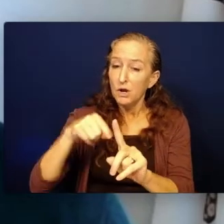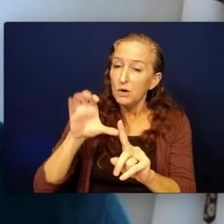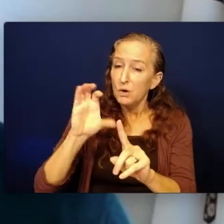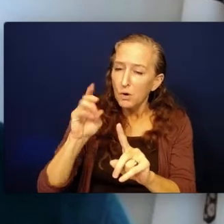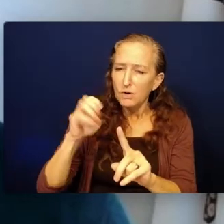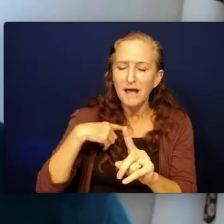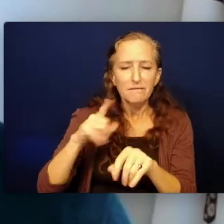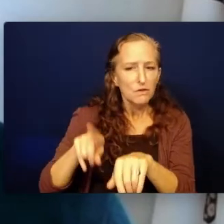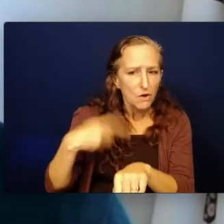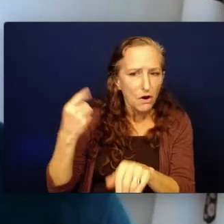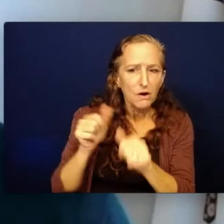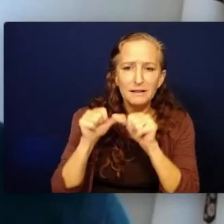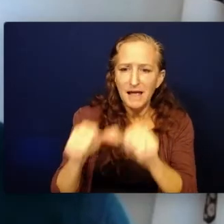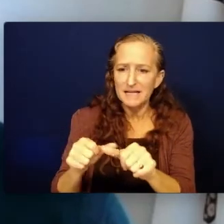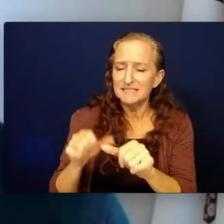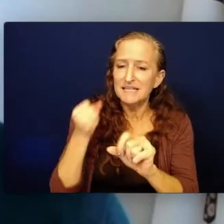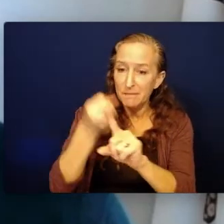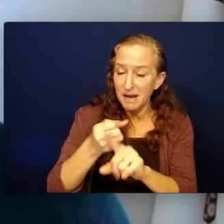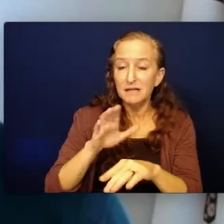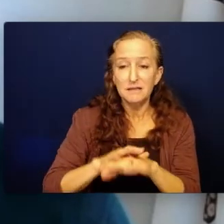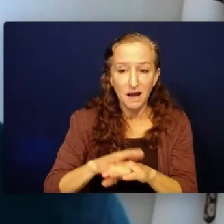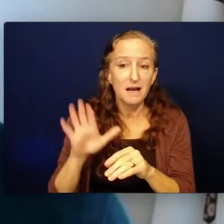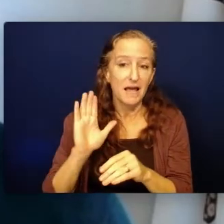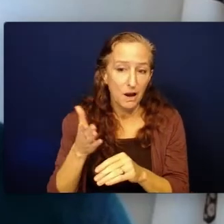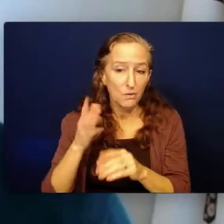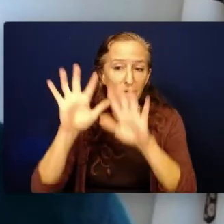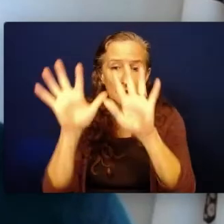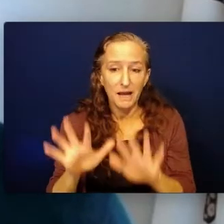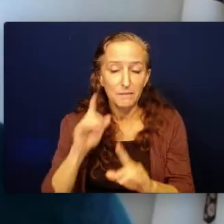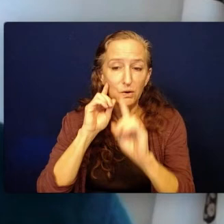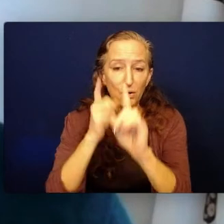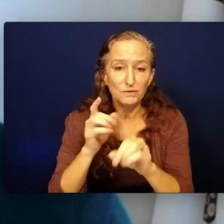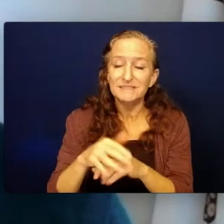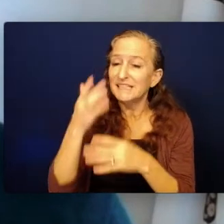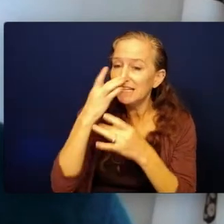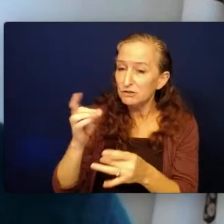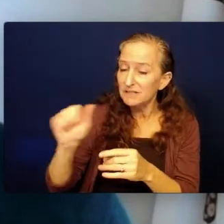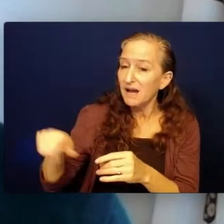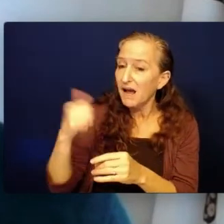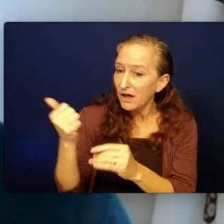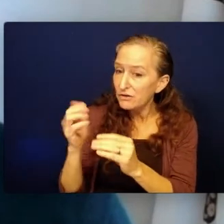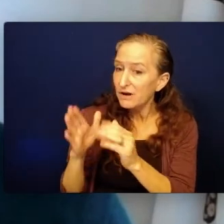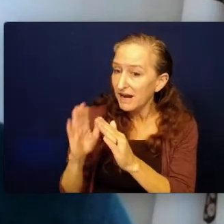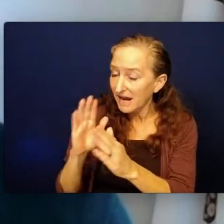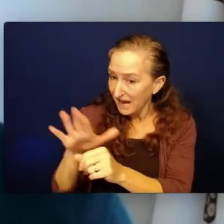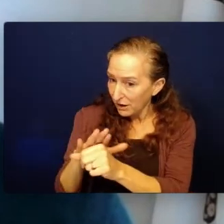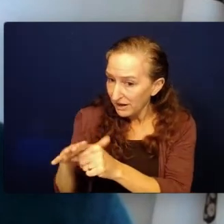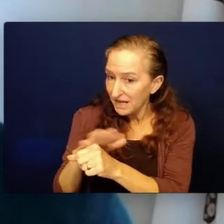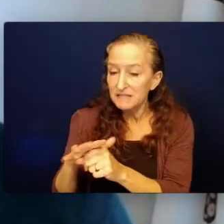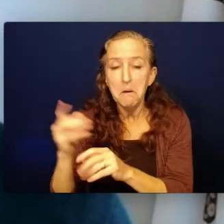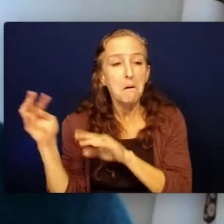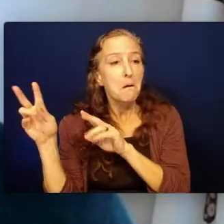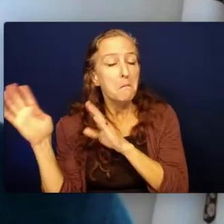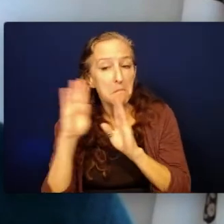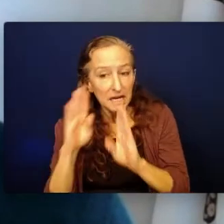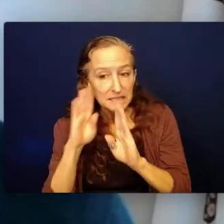impact on our local climate goals. It's encouraging to see how other jurisdictions beyond our service territory have taken an interest